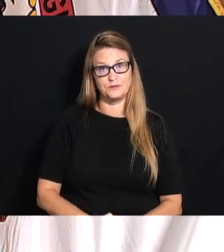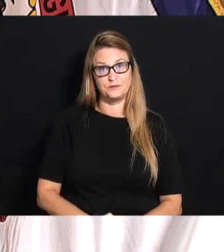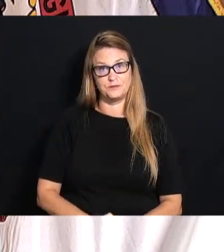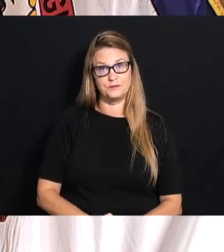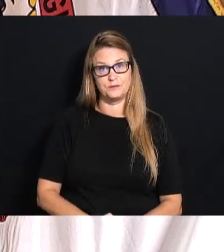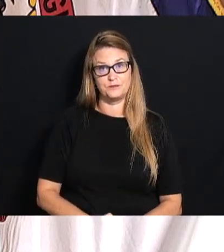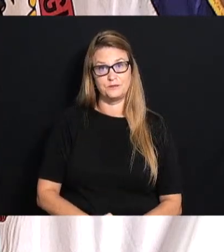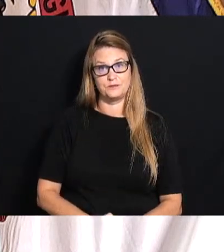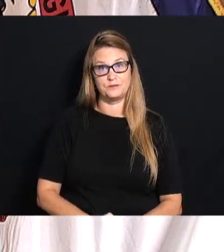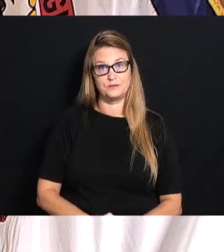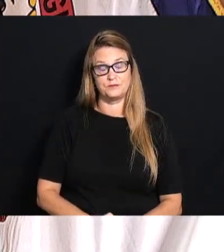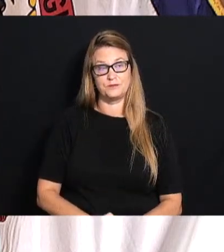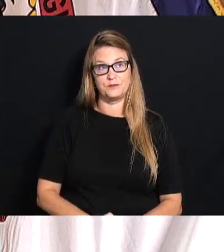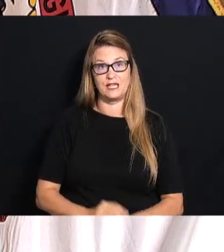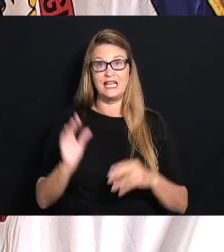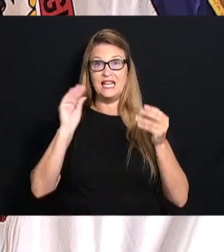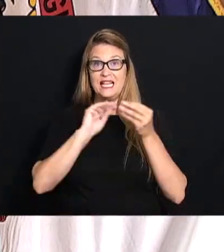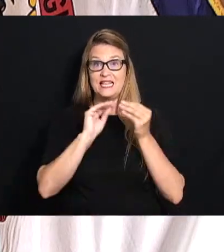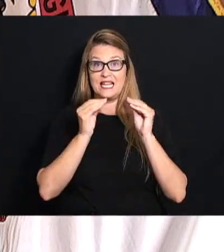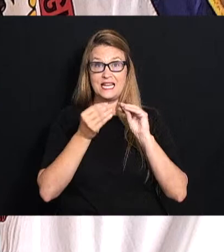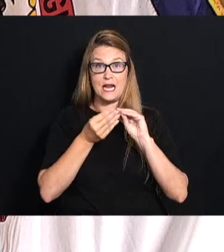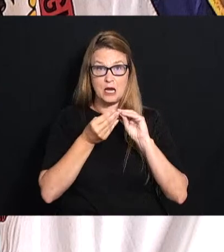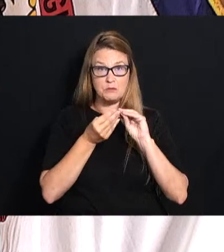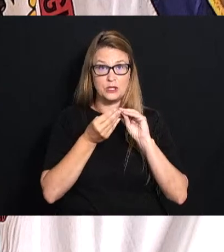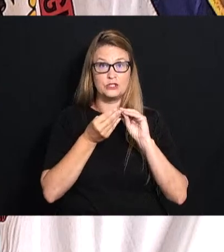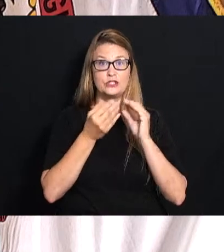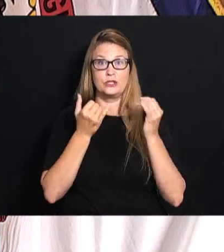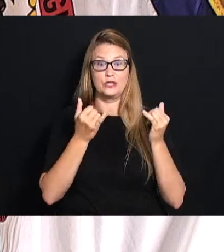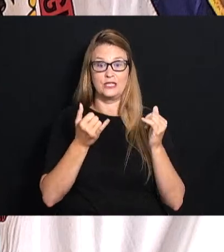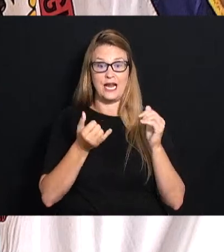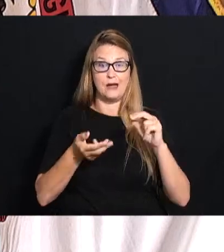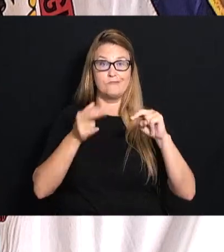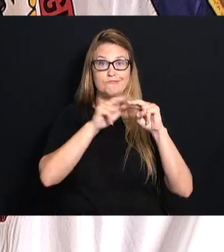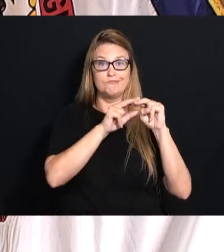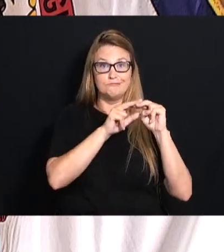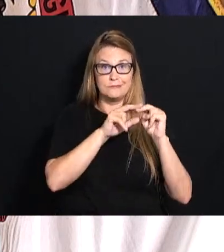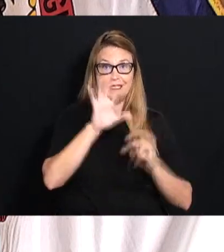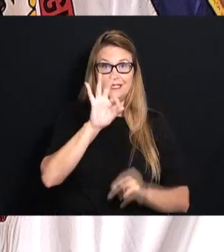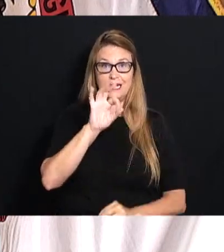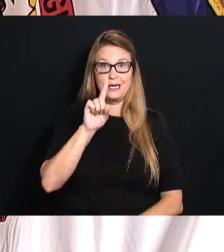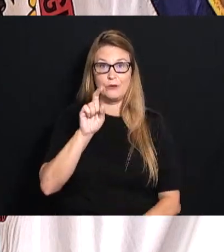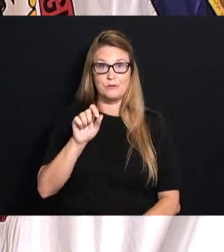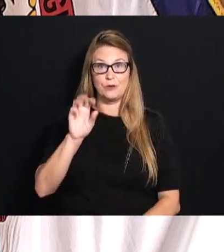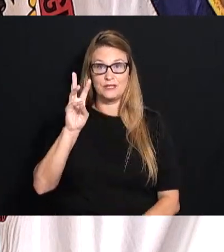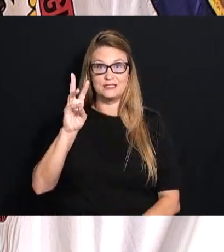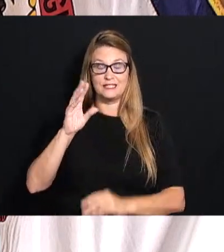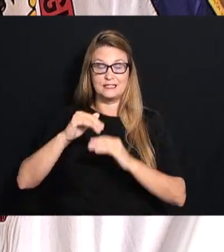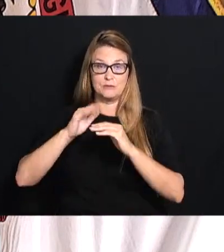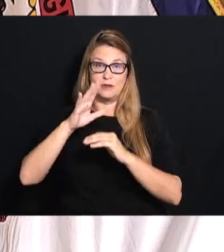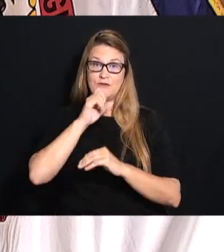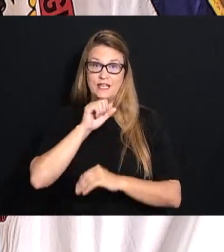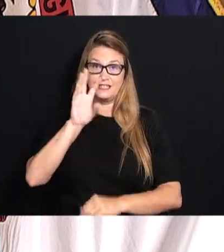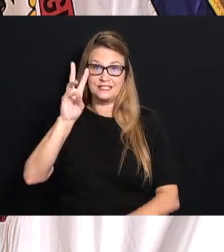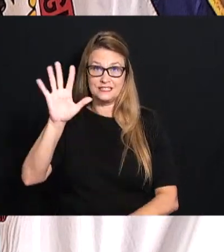The numbers just continue to crawl up and everything. Now we're at 91.6 as 65 and older, and that's,